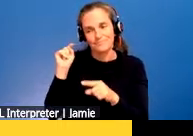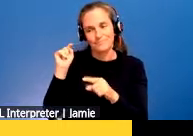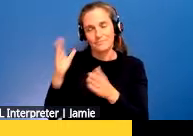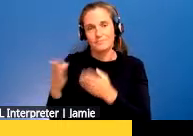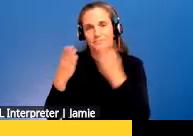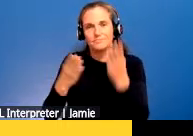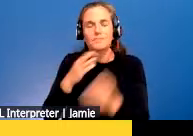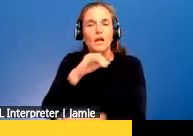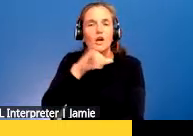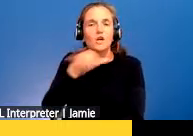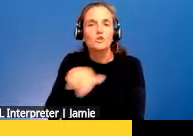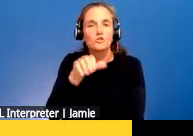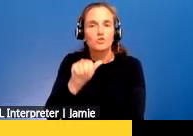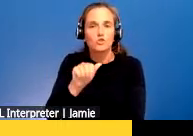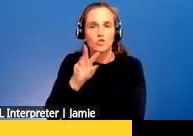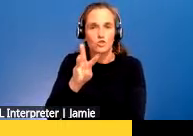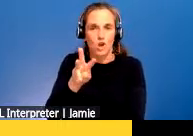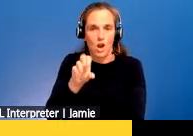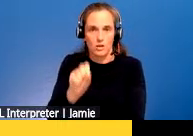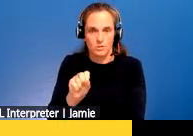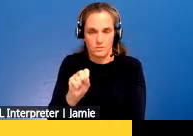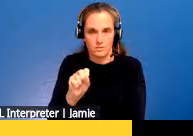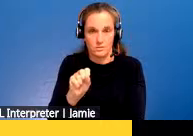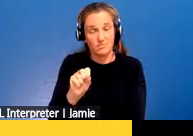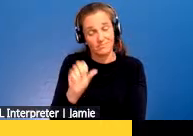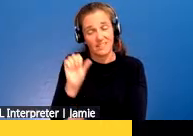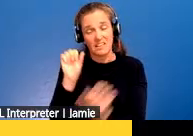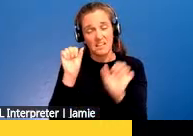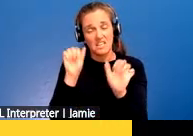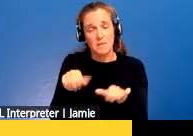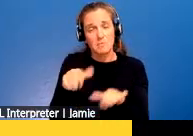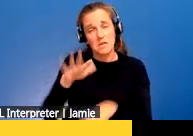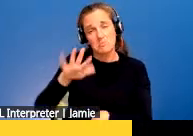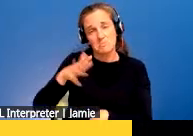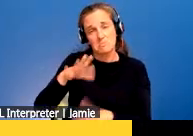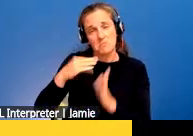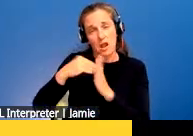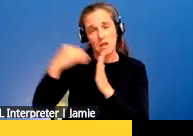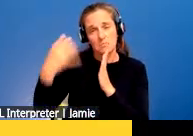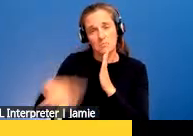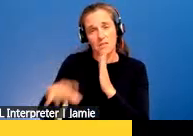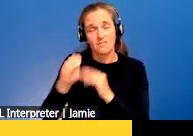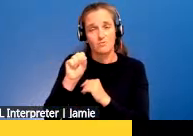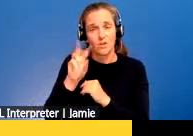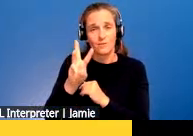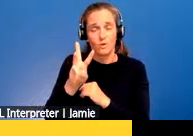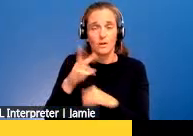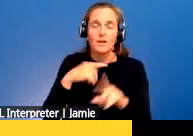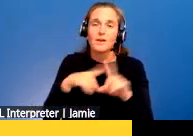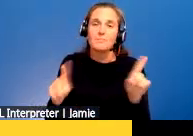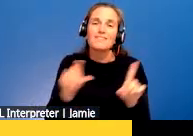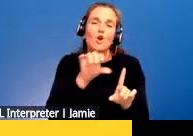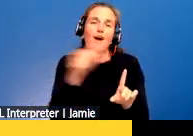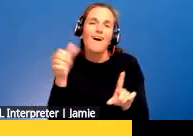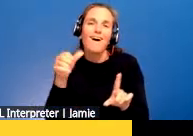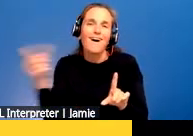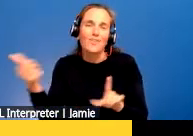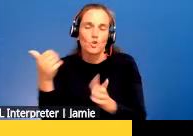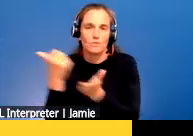JAWS, which is a pretty expensive, can be an expensive piece of software, but there are other assistive